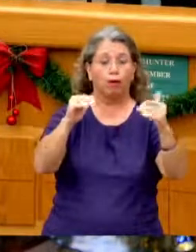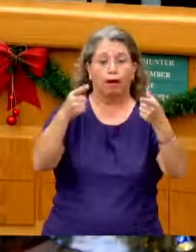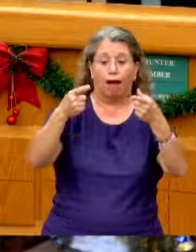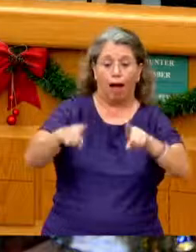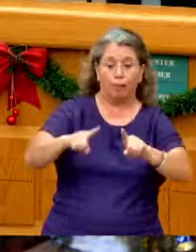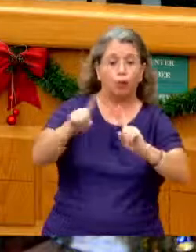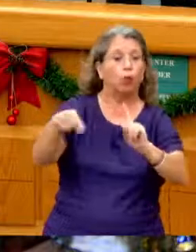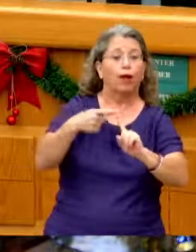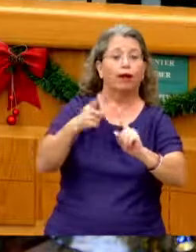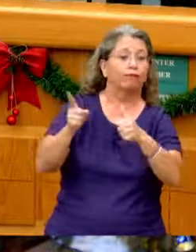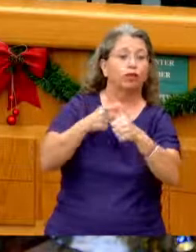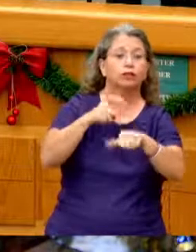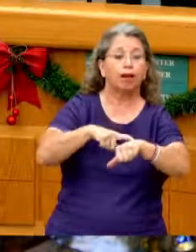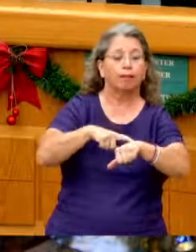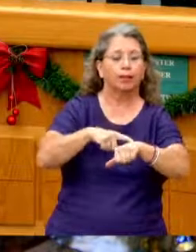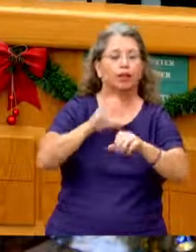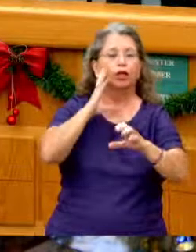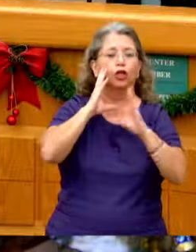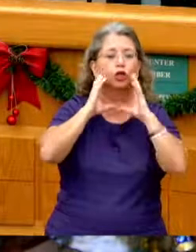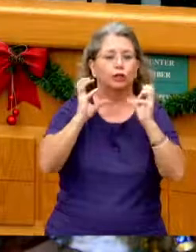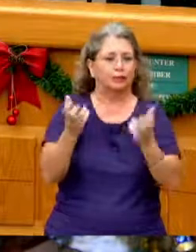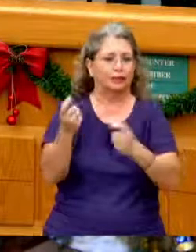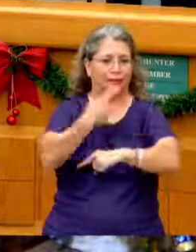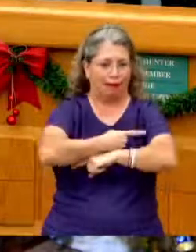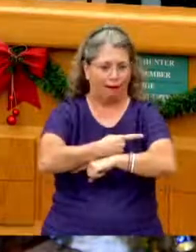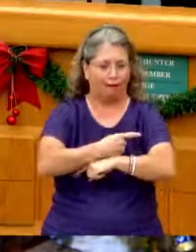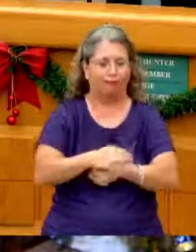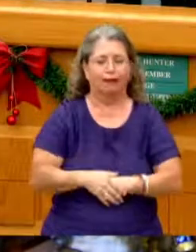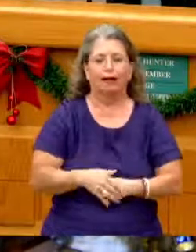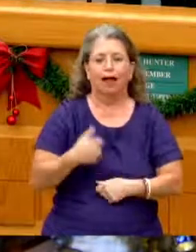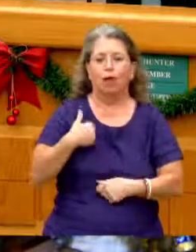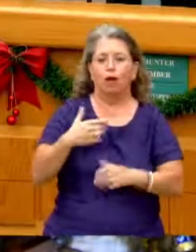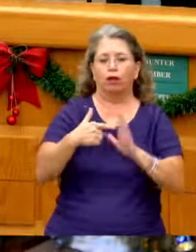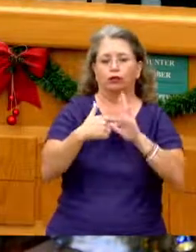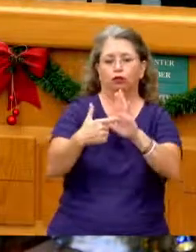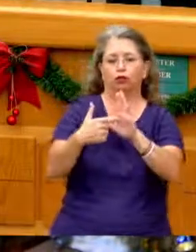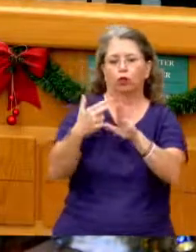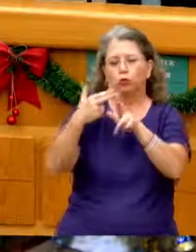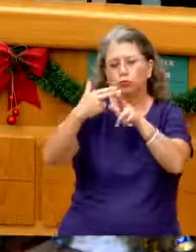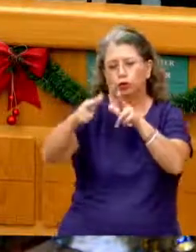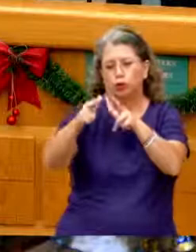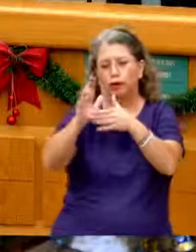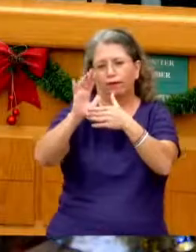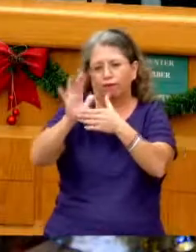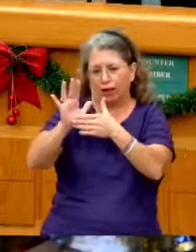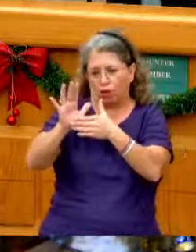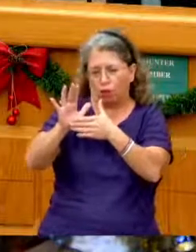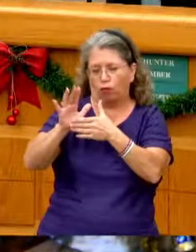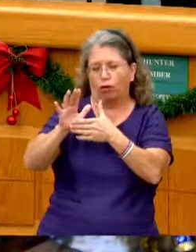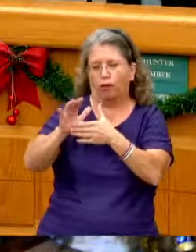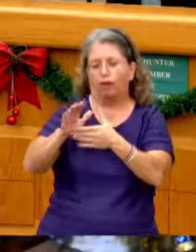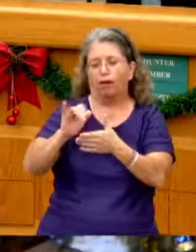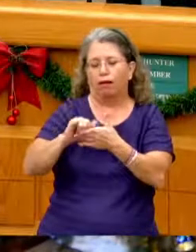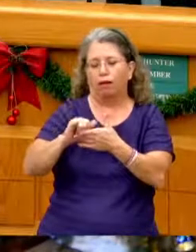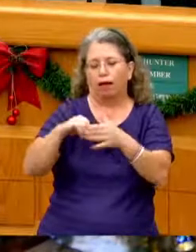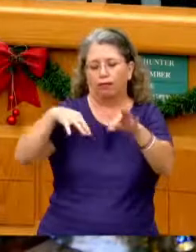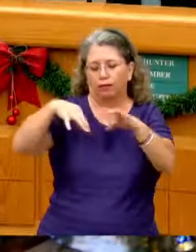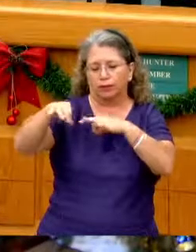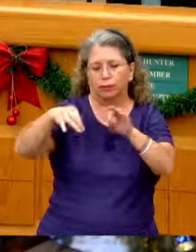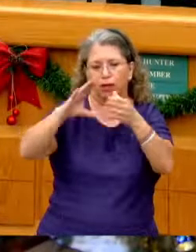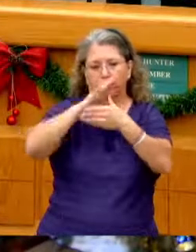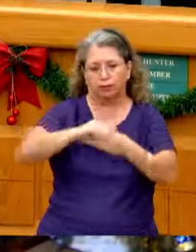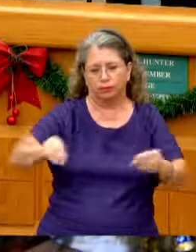And shortly, I'd like to share with you a short video that really tells the story of how